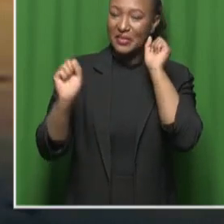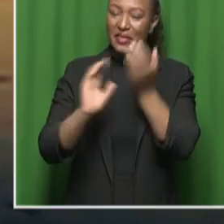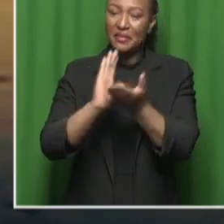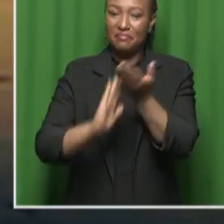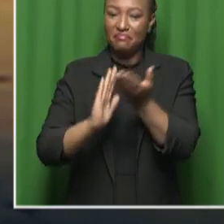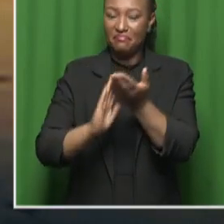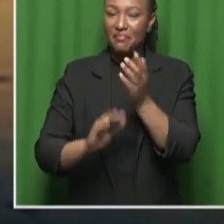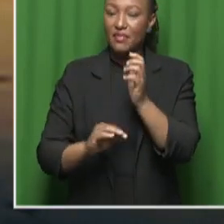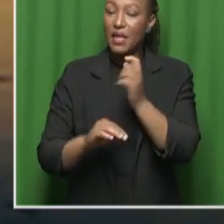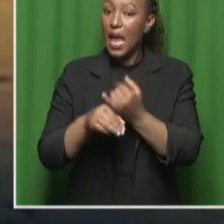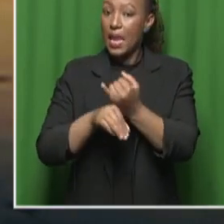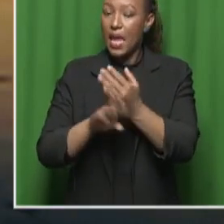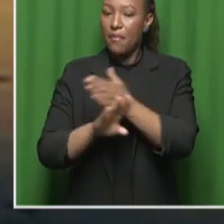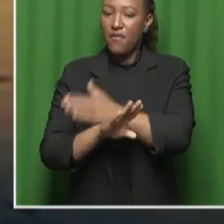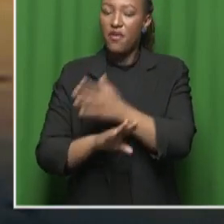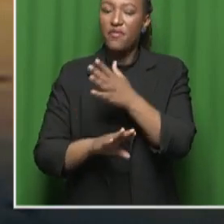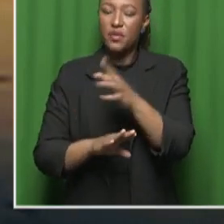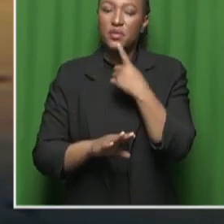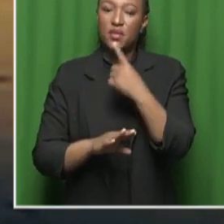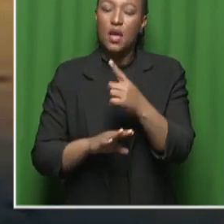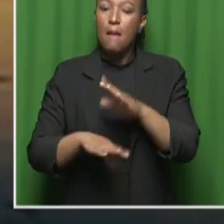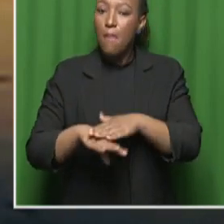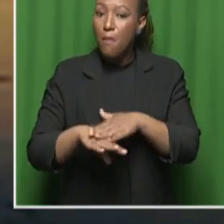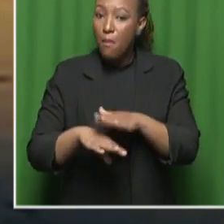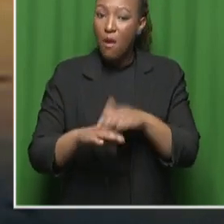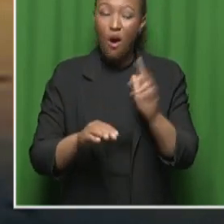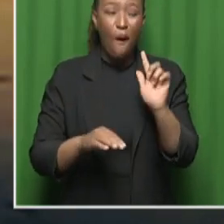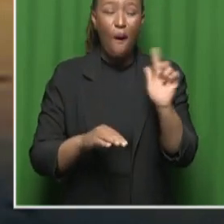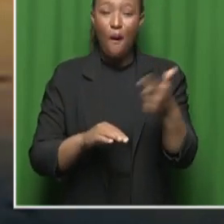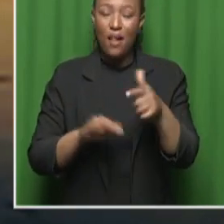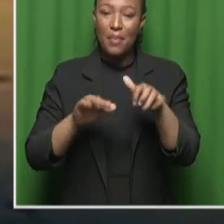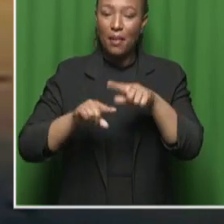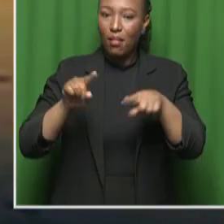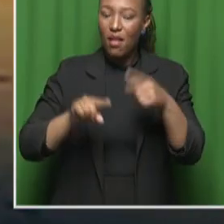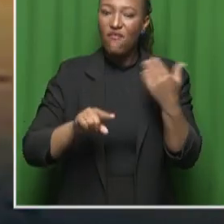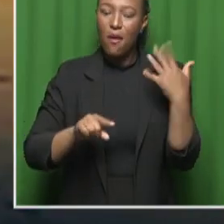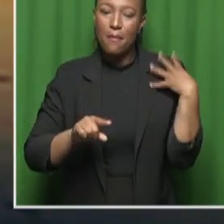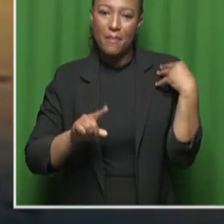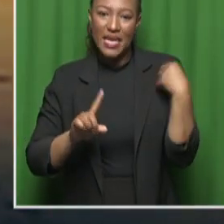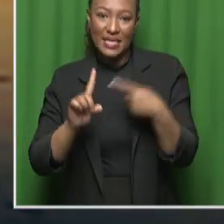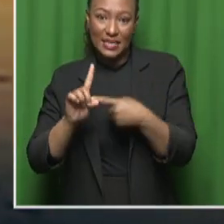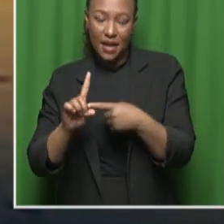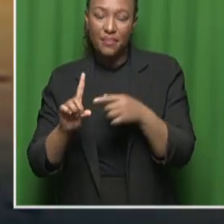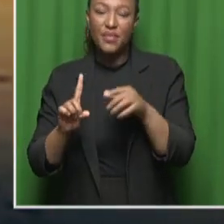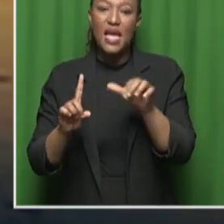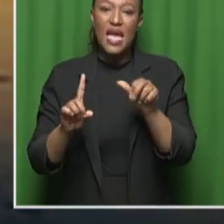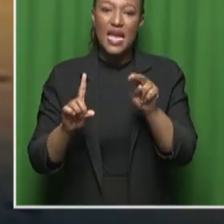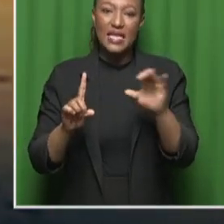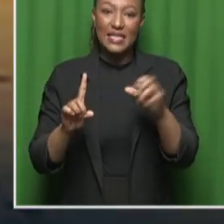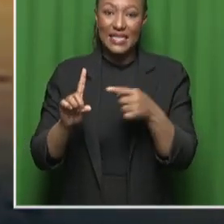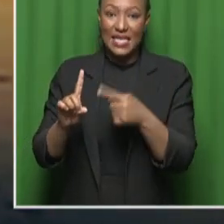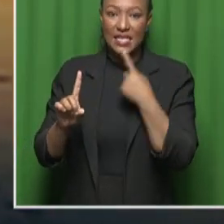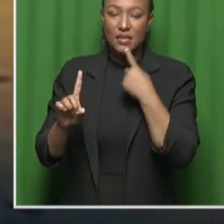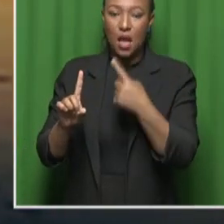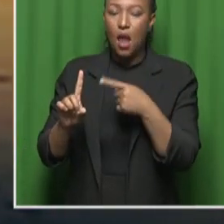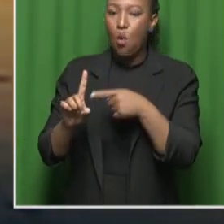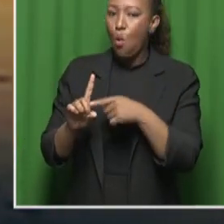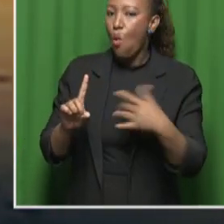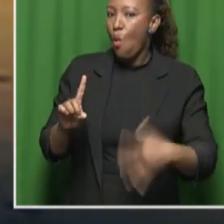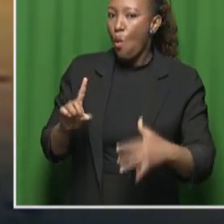As I've mentioned earlier on, tributes are coming in from all sectors for the former minister. The ANC says Mboweni lived his life in